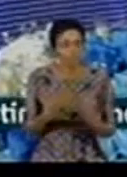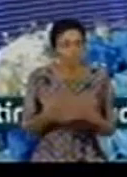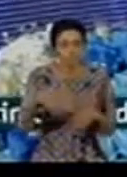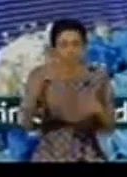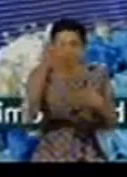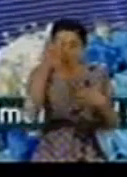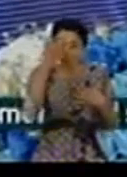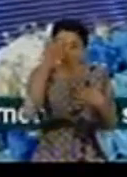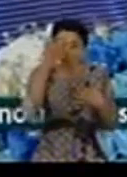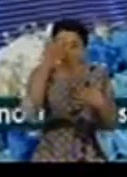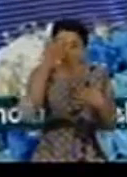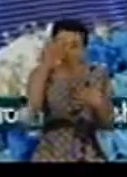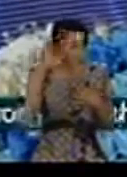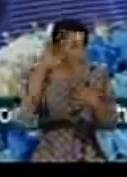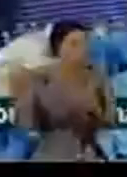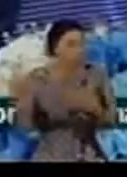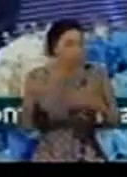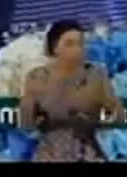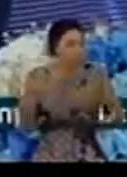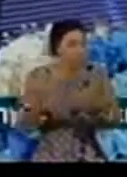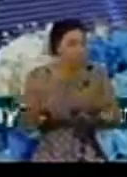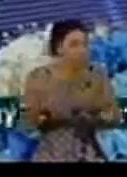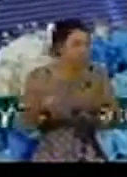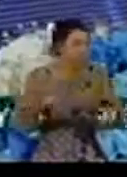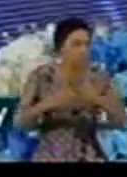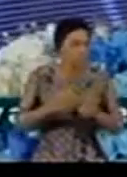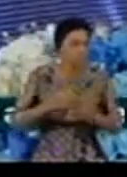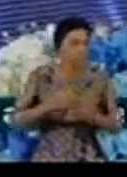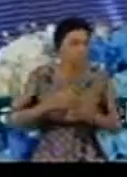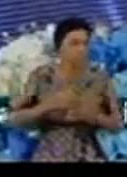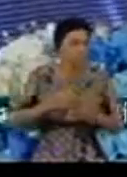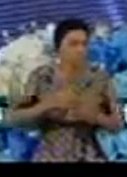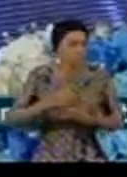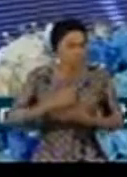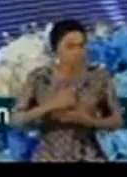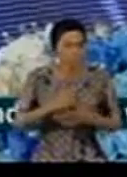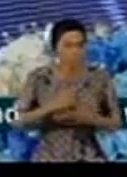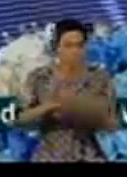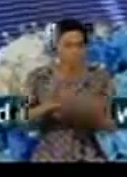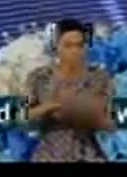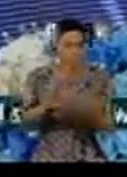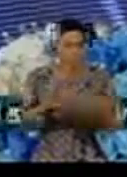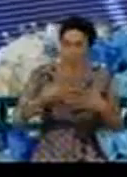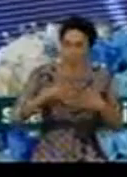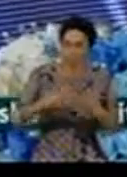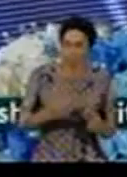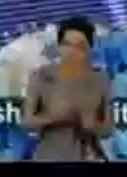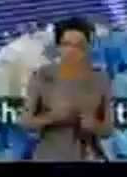while we are waiting for them to come out, can you give us some